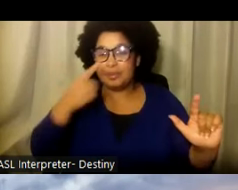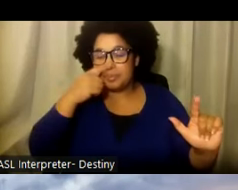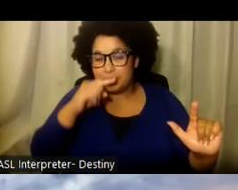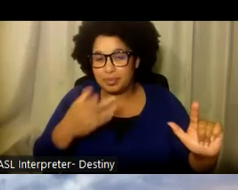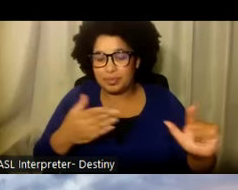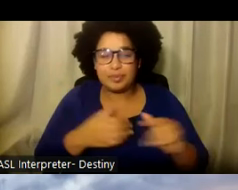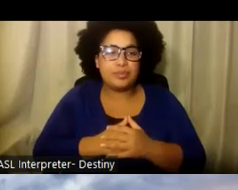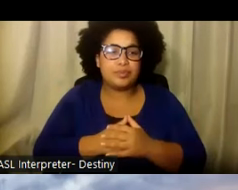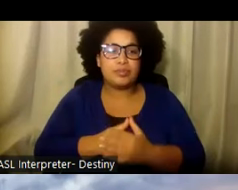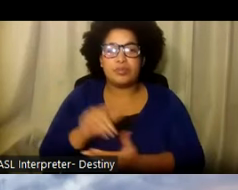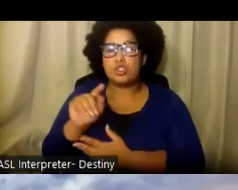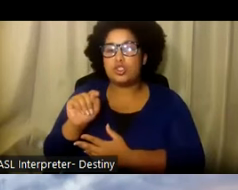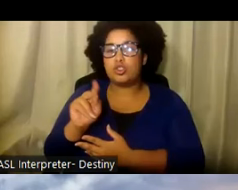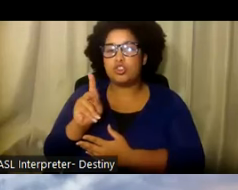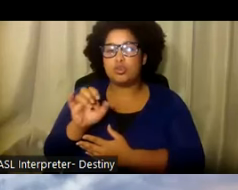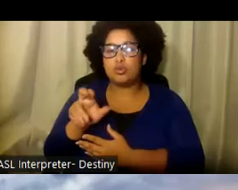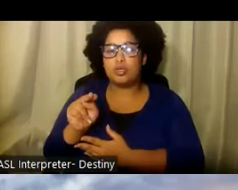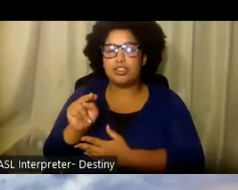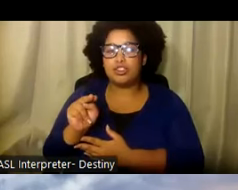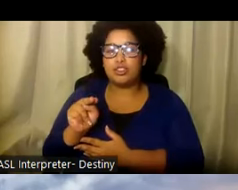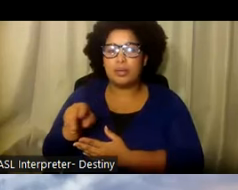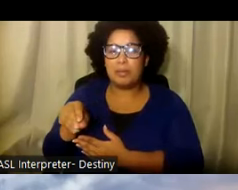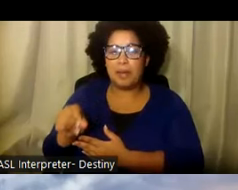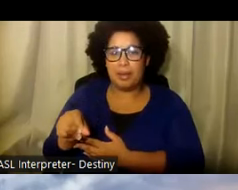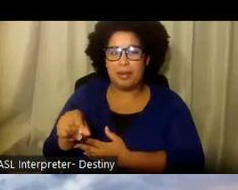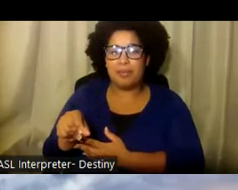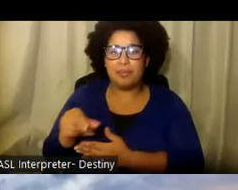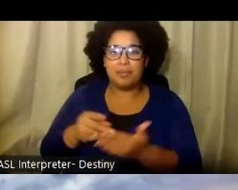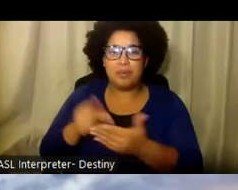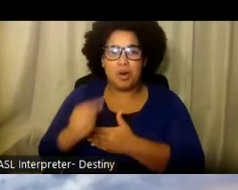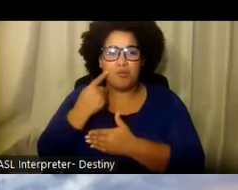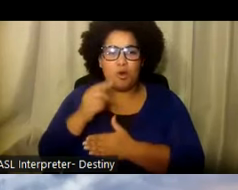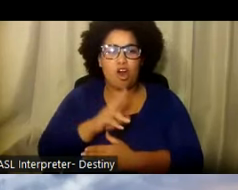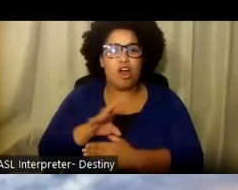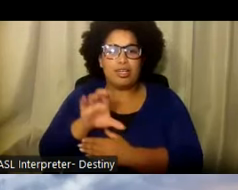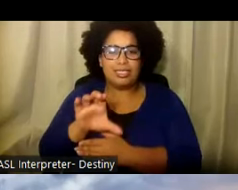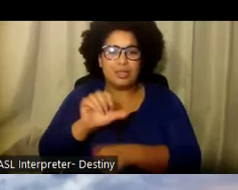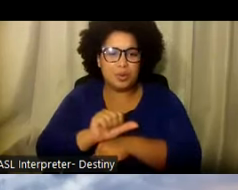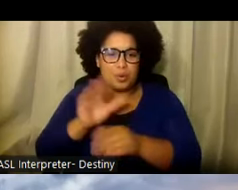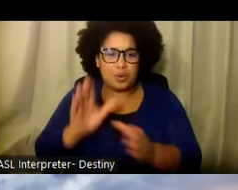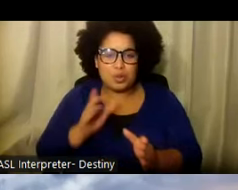The tuition reimbursement program offers tuition reimbursement for regional center employees who seek